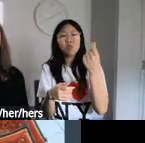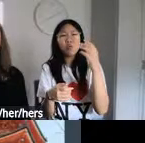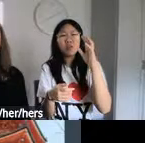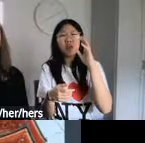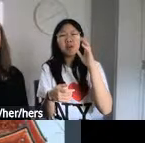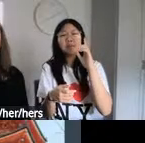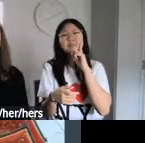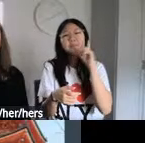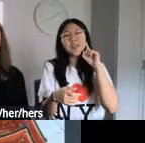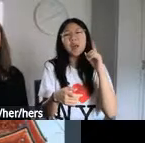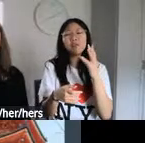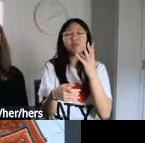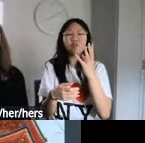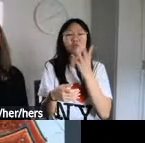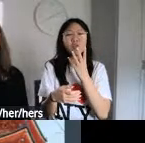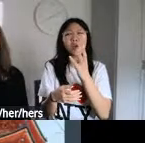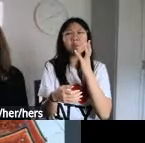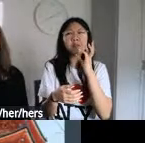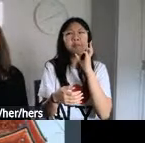went to,